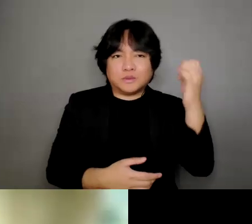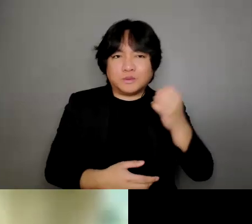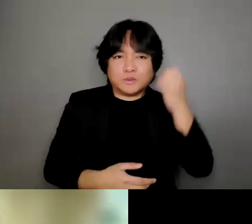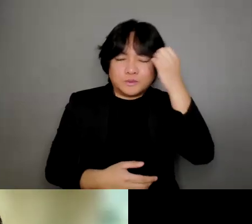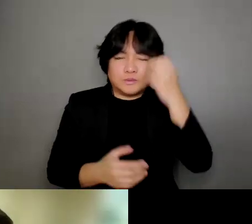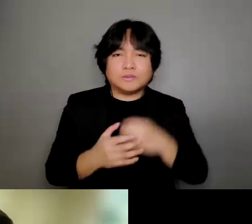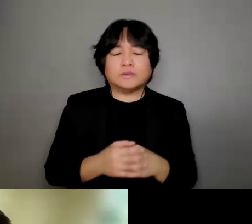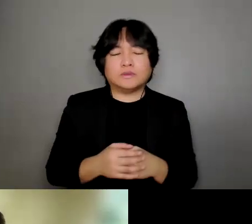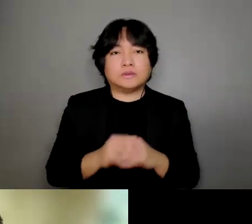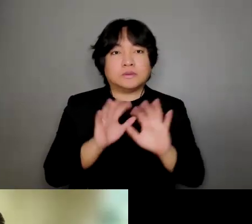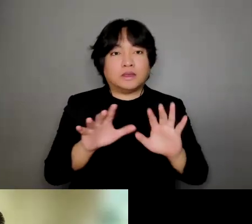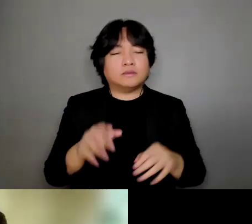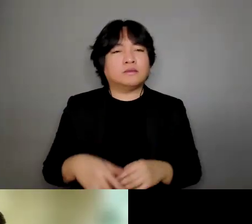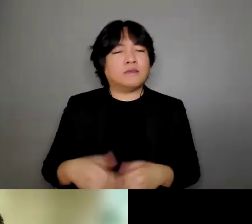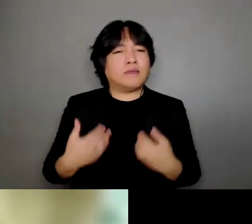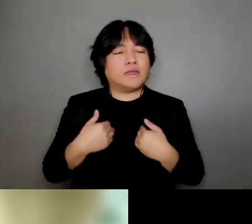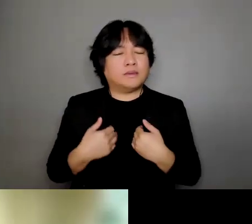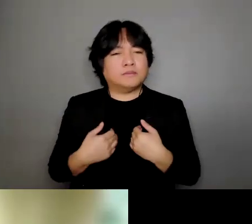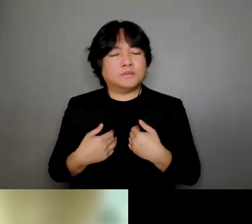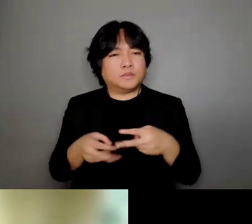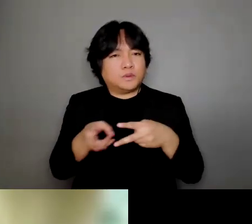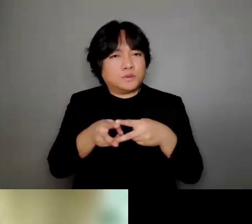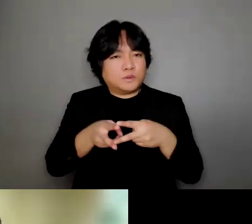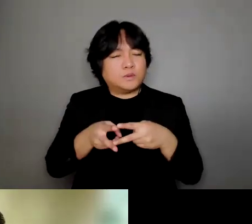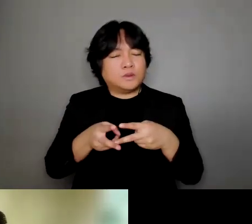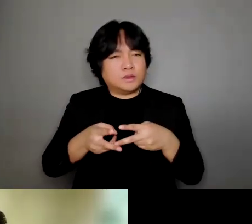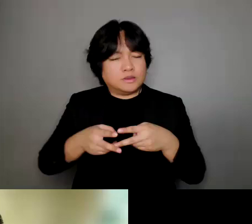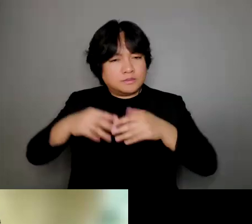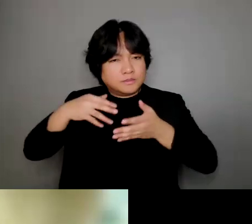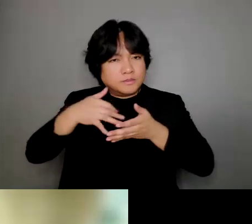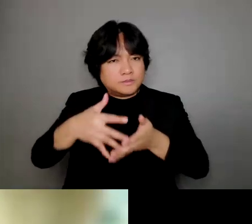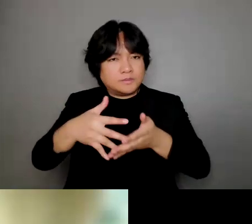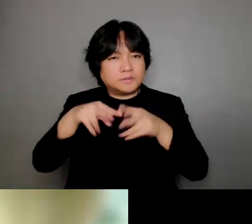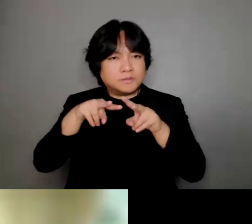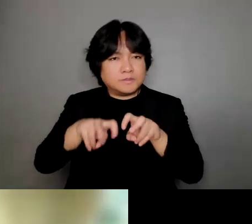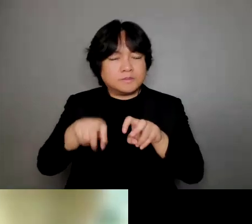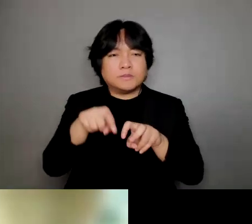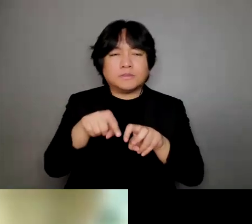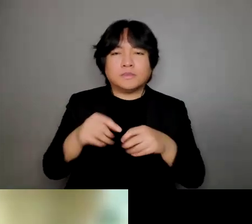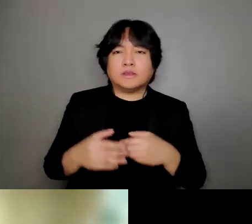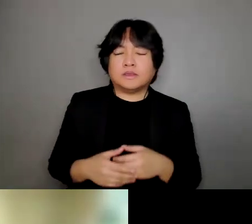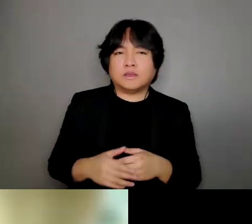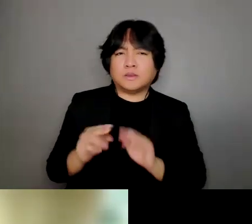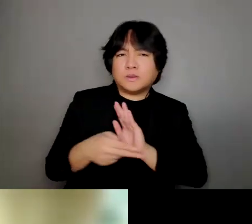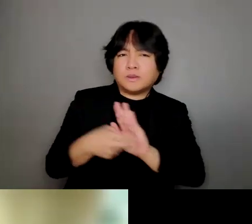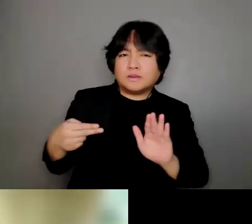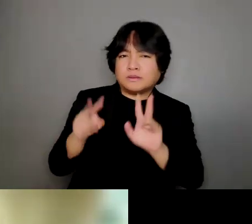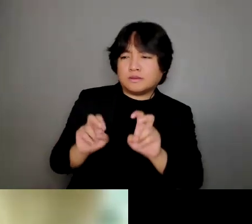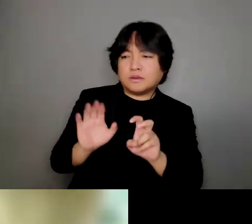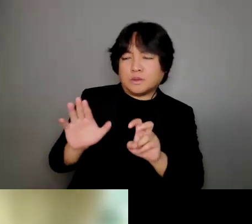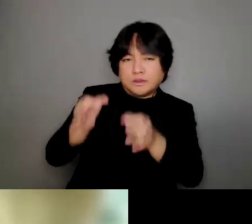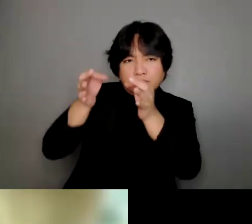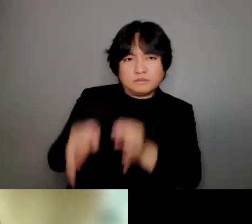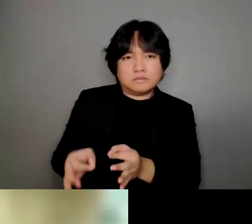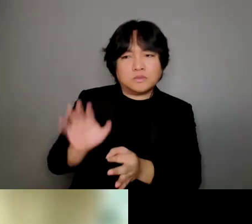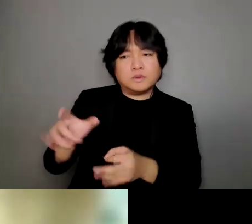2 questions. Isa para sa sexual orientation, then another for gender identity. Then yung labels mo yung options or